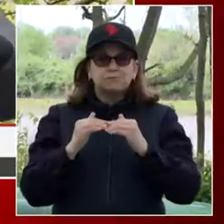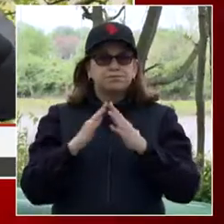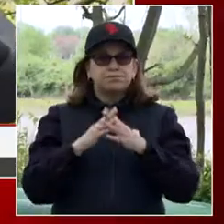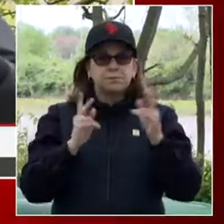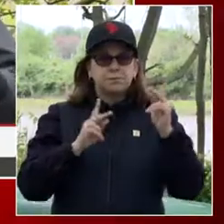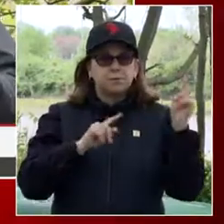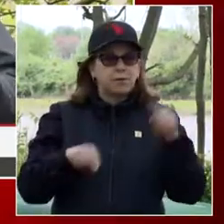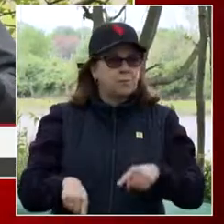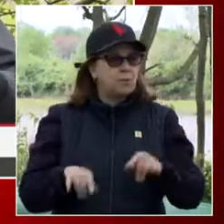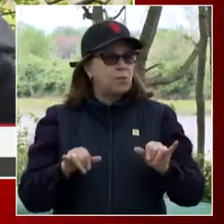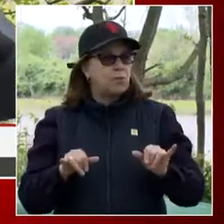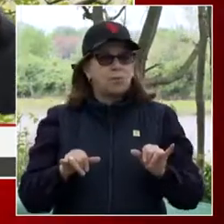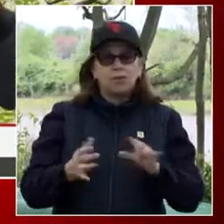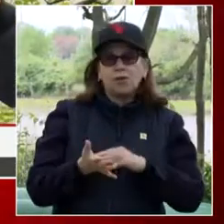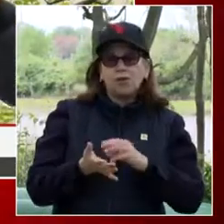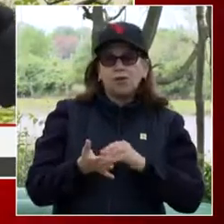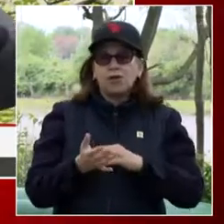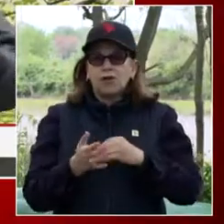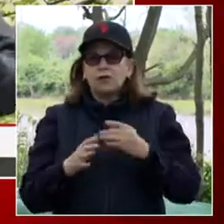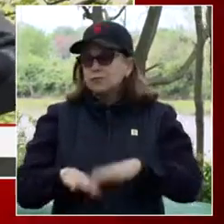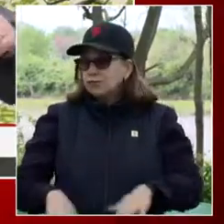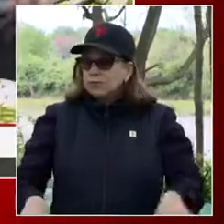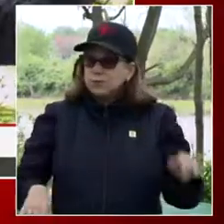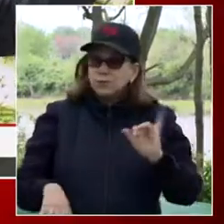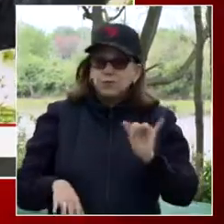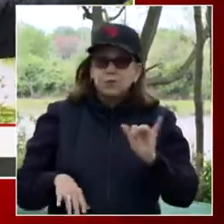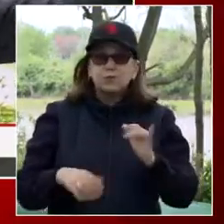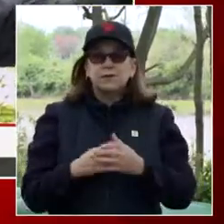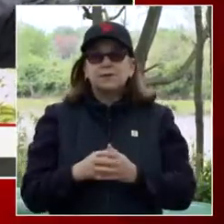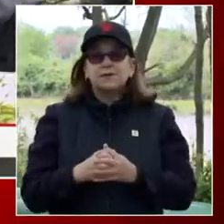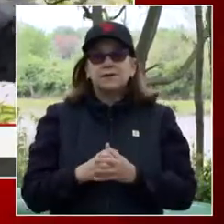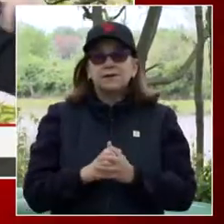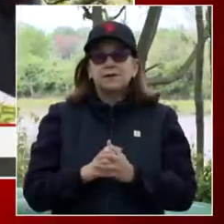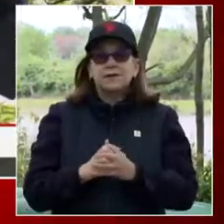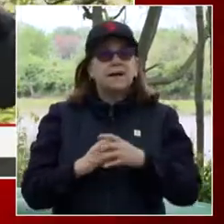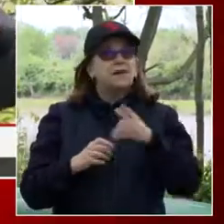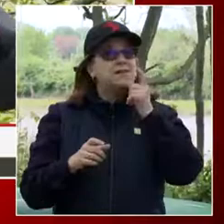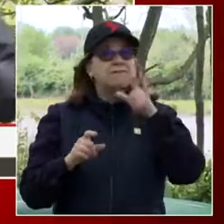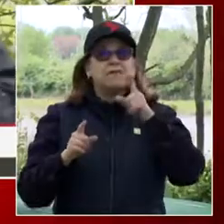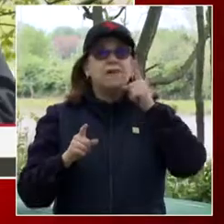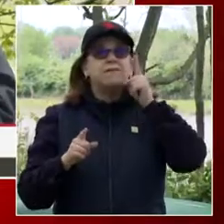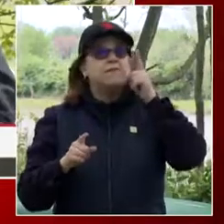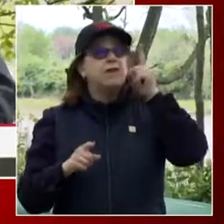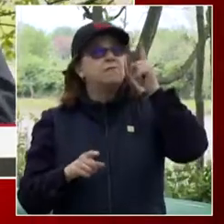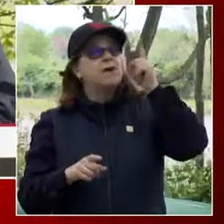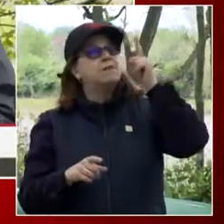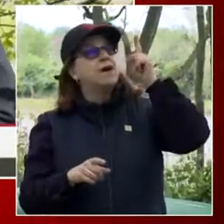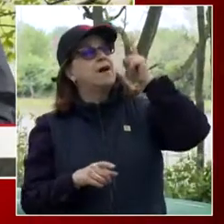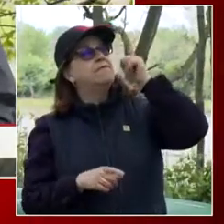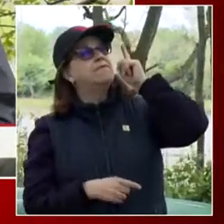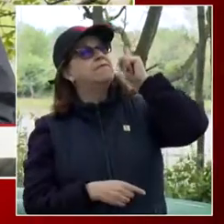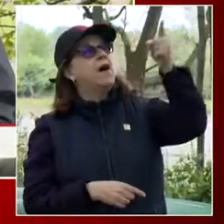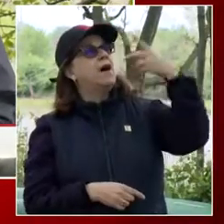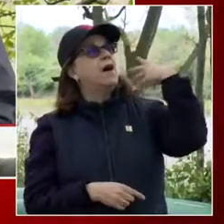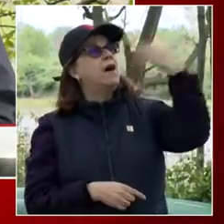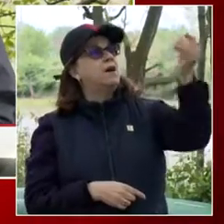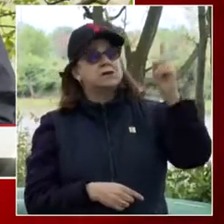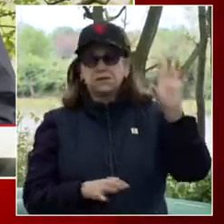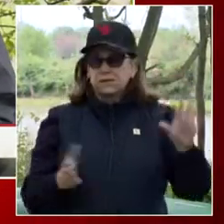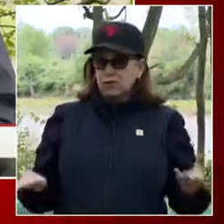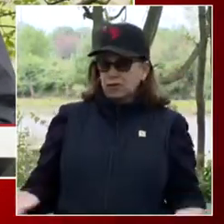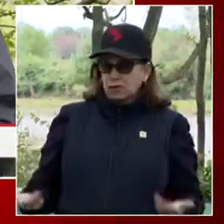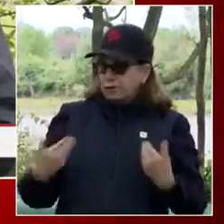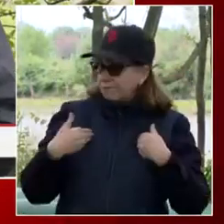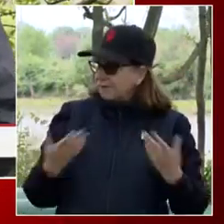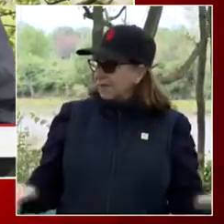have a natural experience without having to get on a bus and going outside the District of Columbia. It'll be right here. And that is a